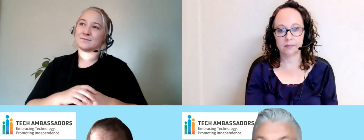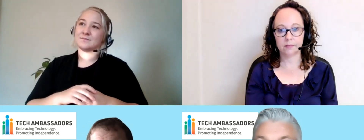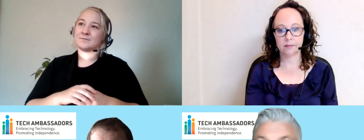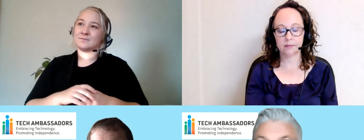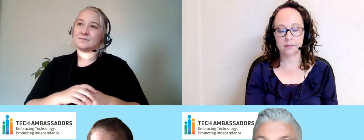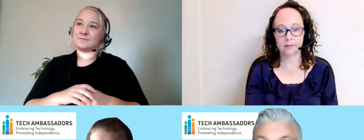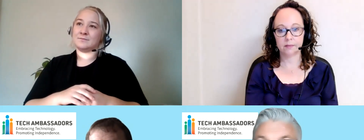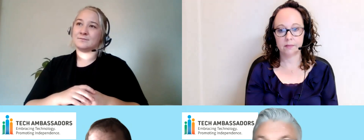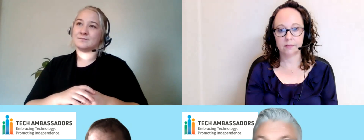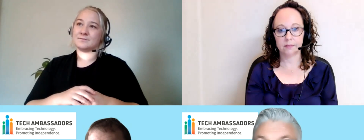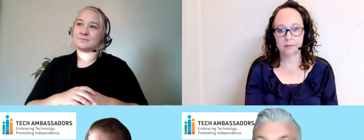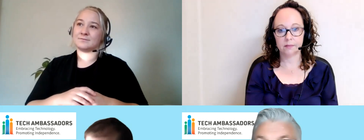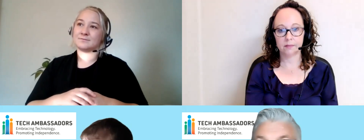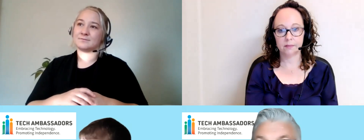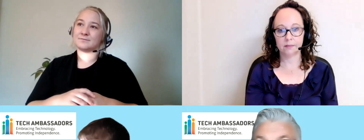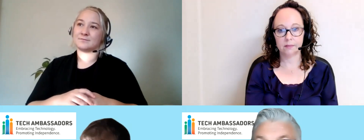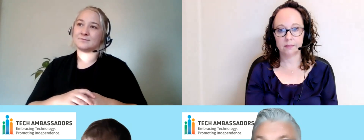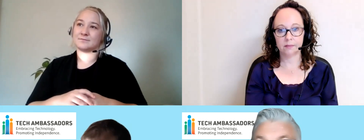They like,